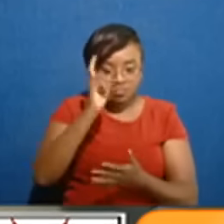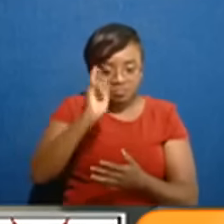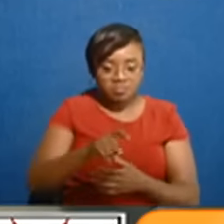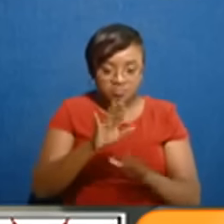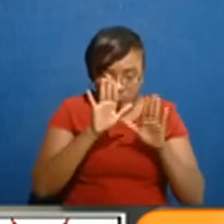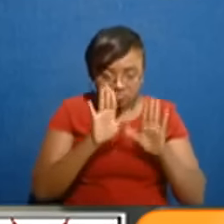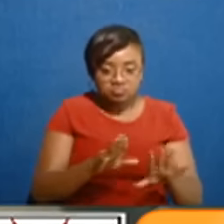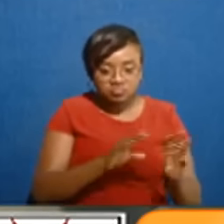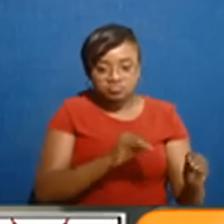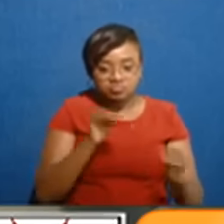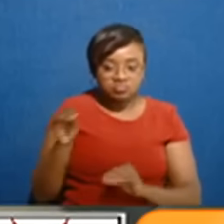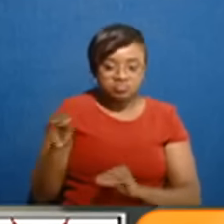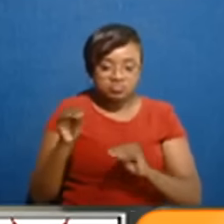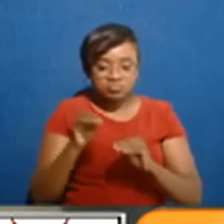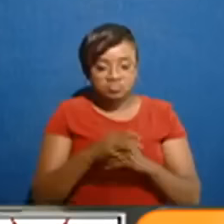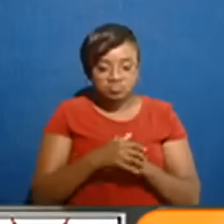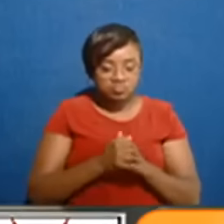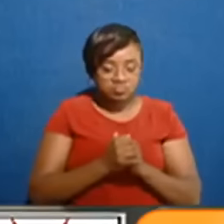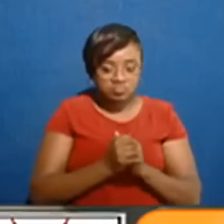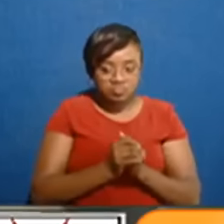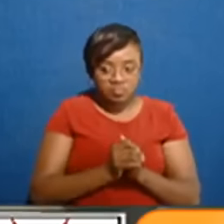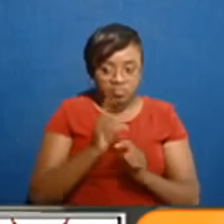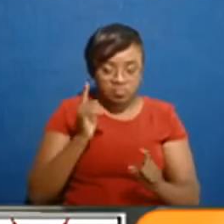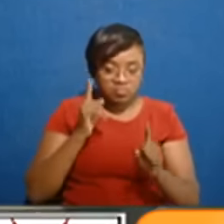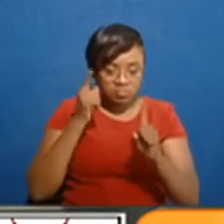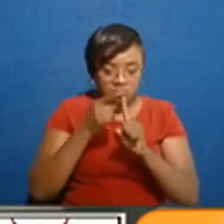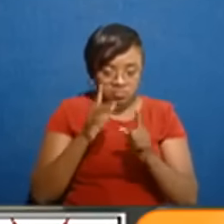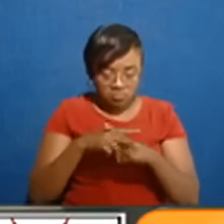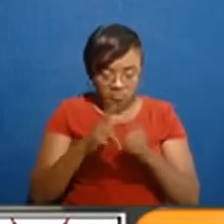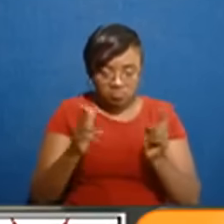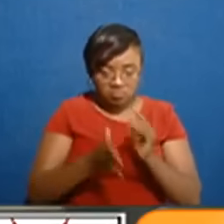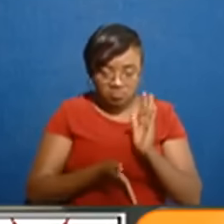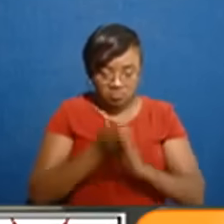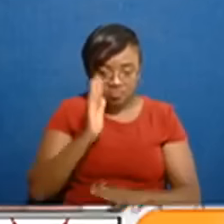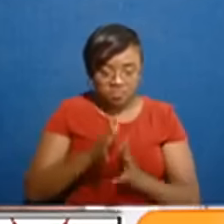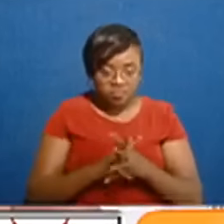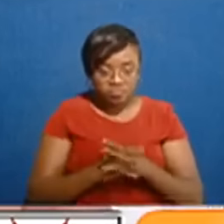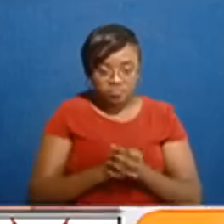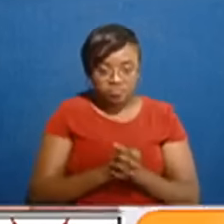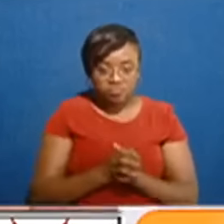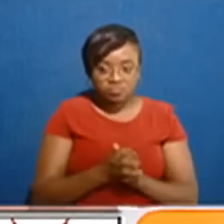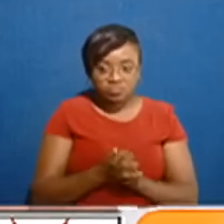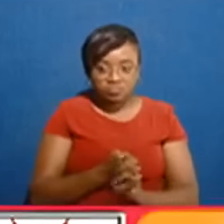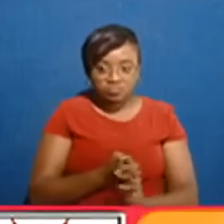their respective offices with the immediate effect.